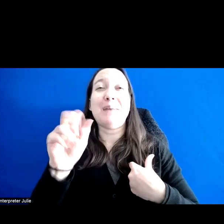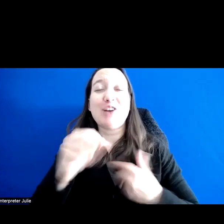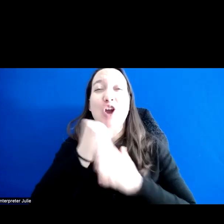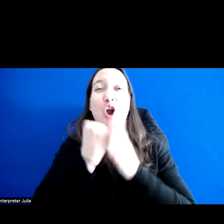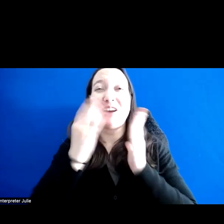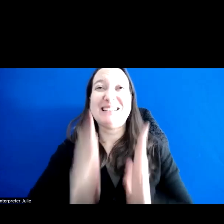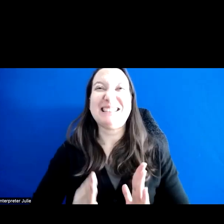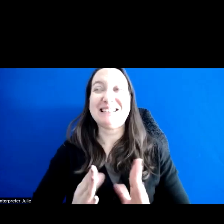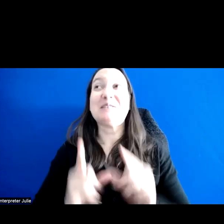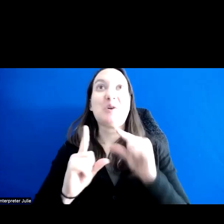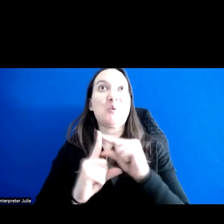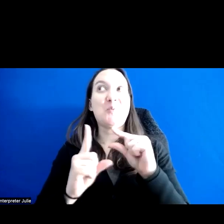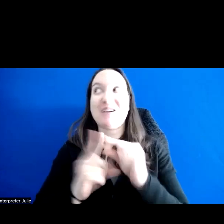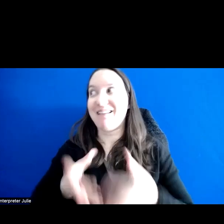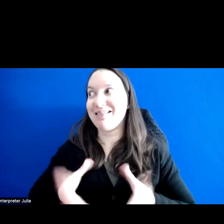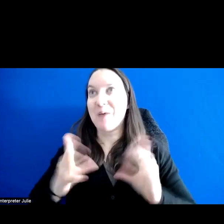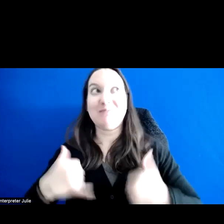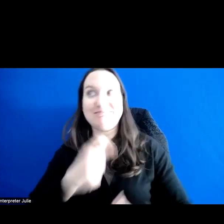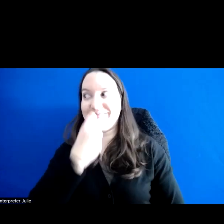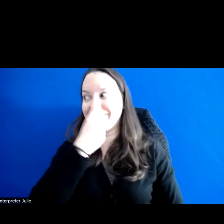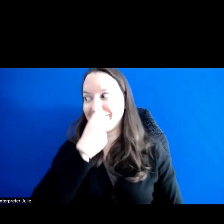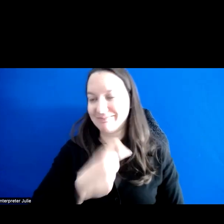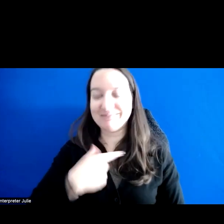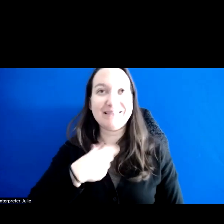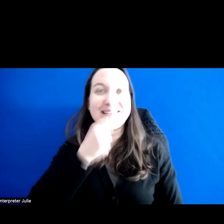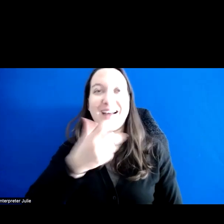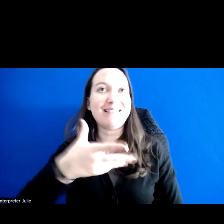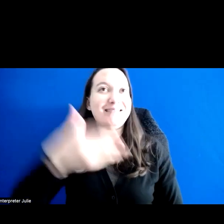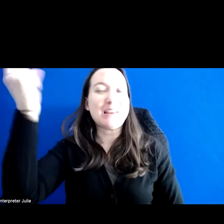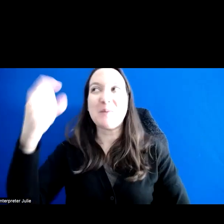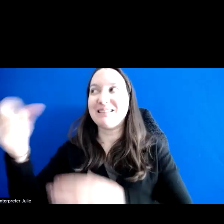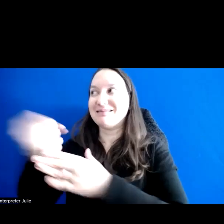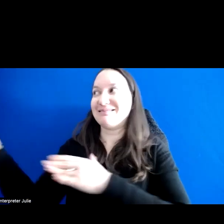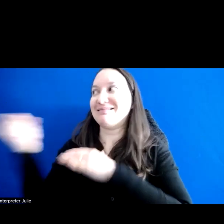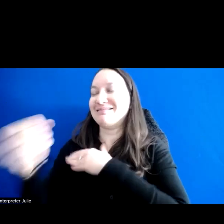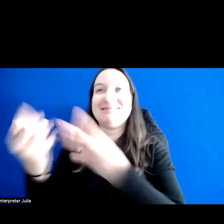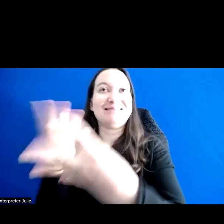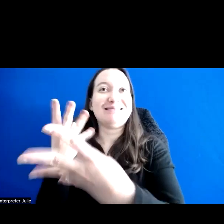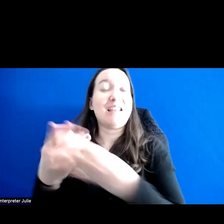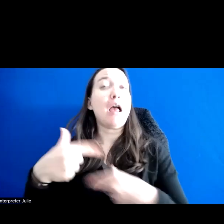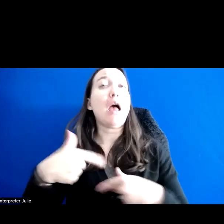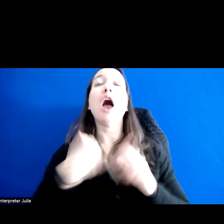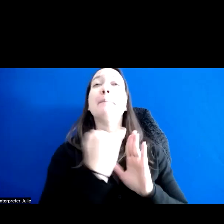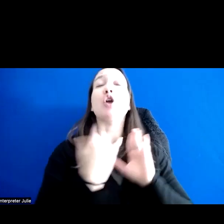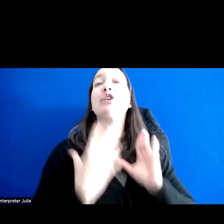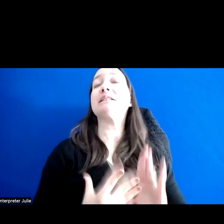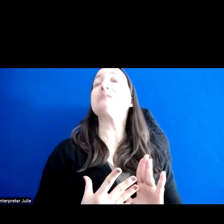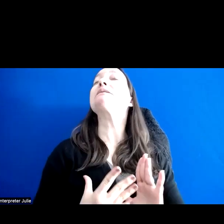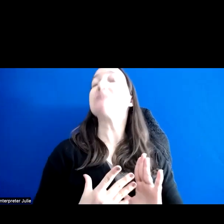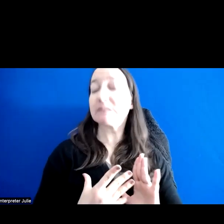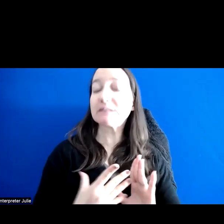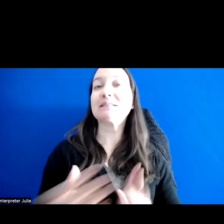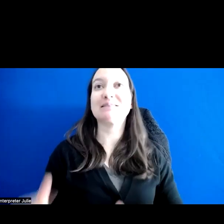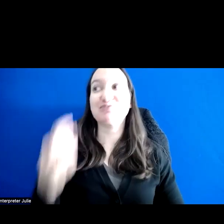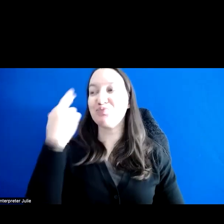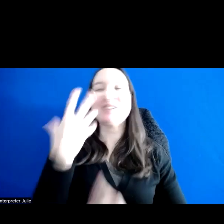a word you're allowed to say. You won't be taken away and locked up if you call yourself an artist. Of course,